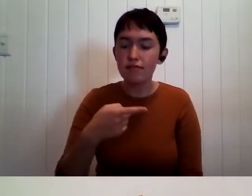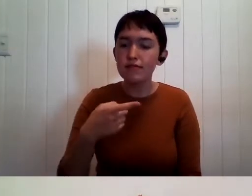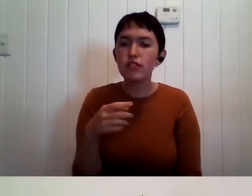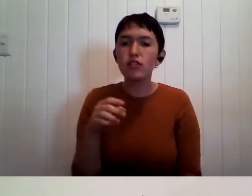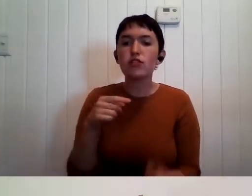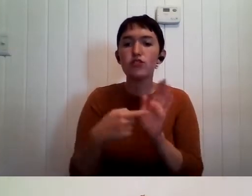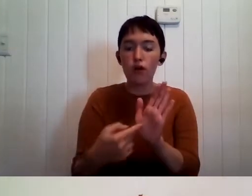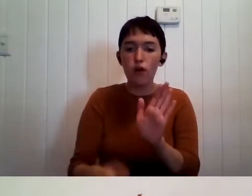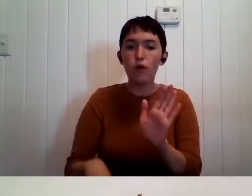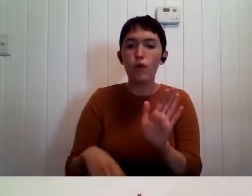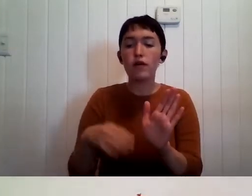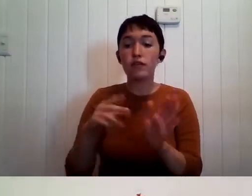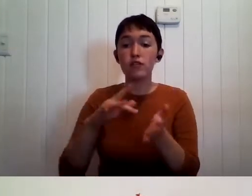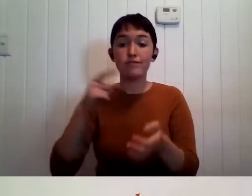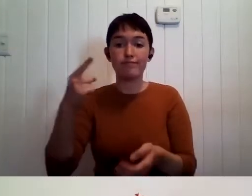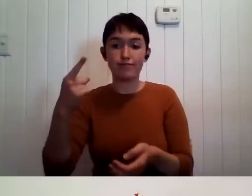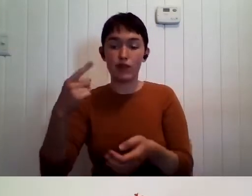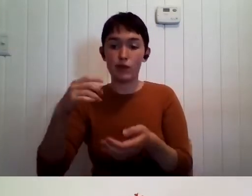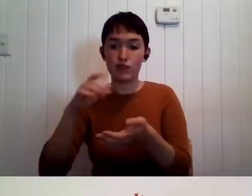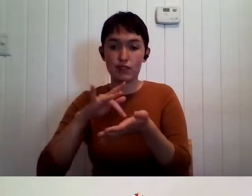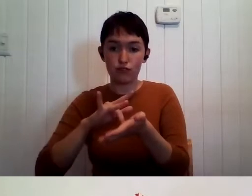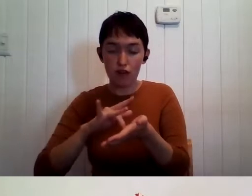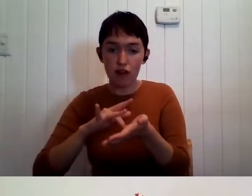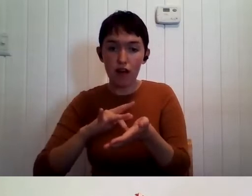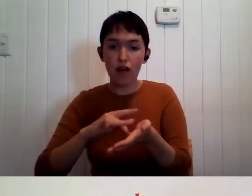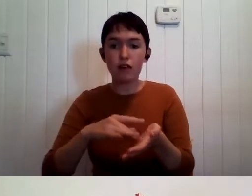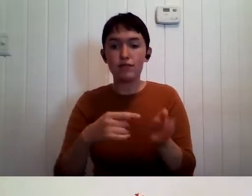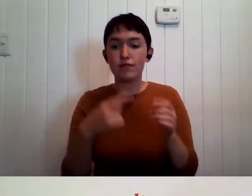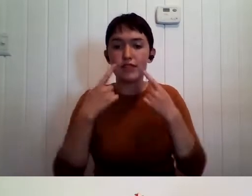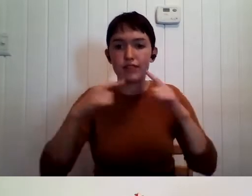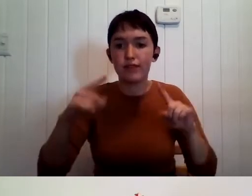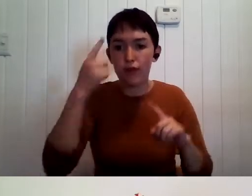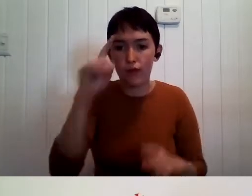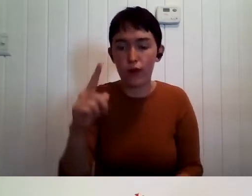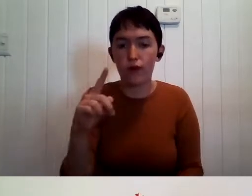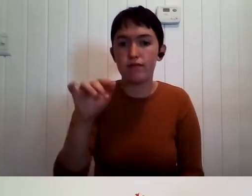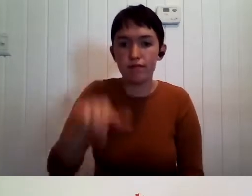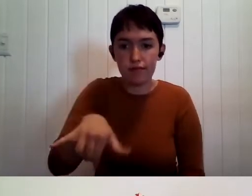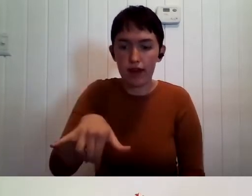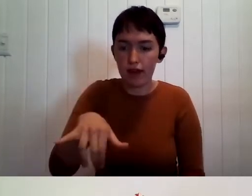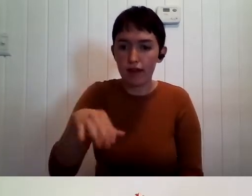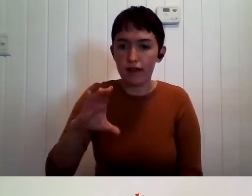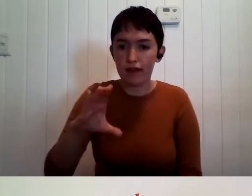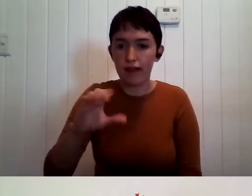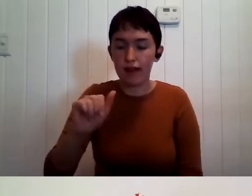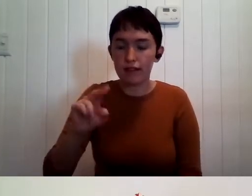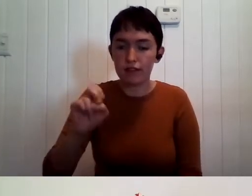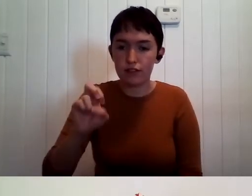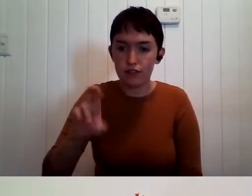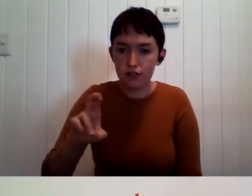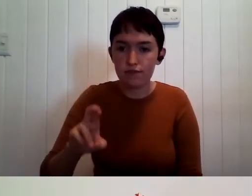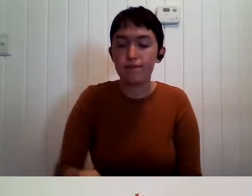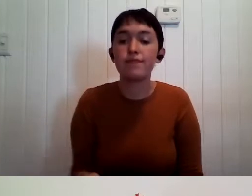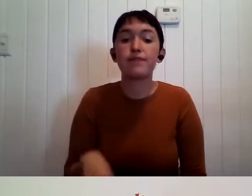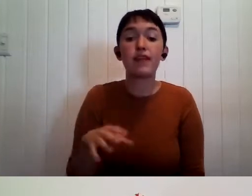20 of those 100, and they all have this one unique sequence in them. We can then find a new cancer patient and say, oh, you